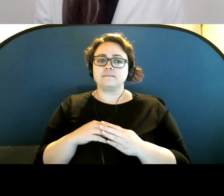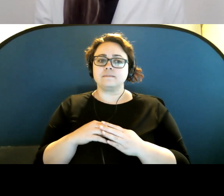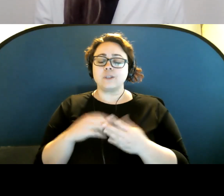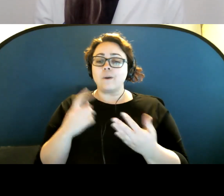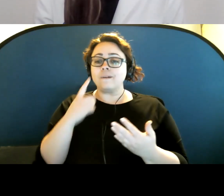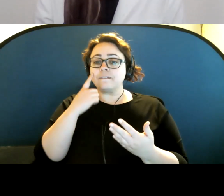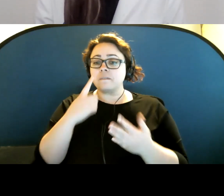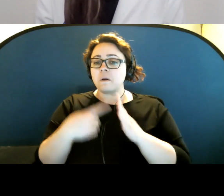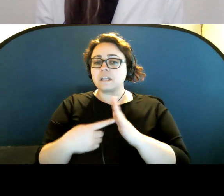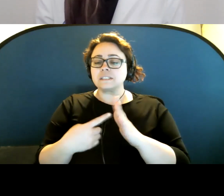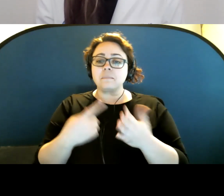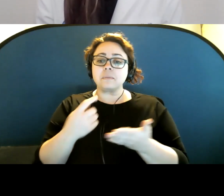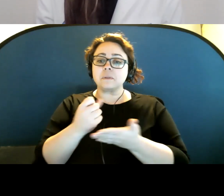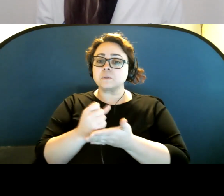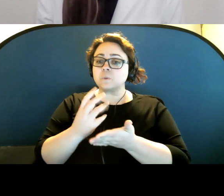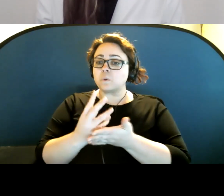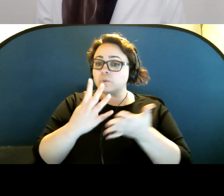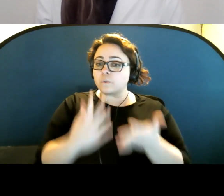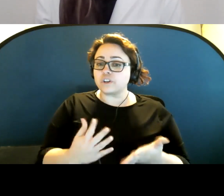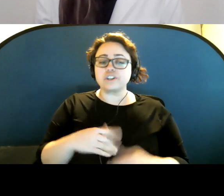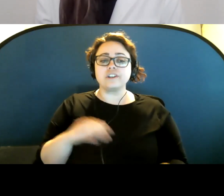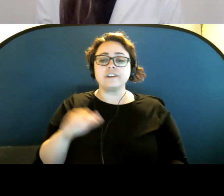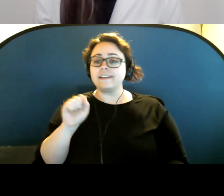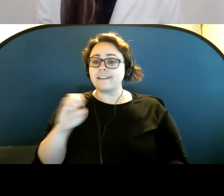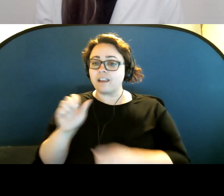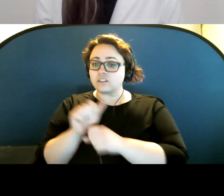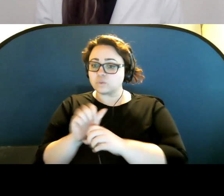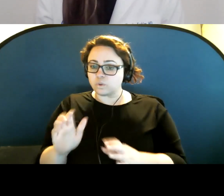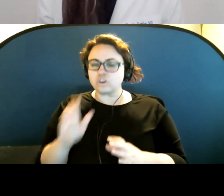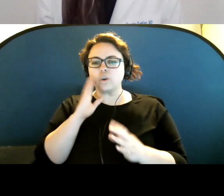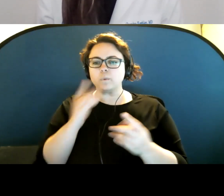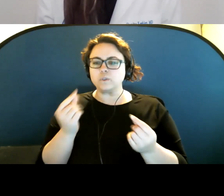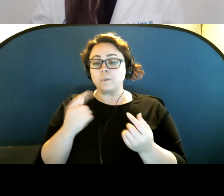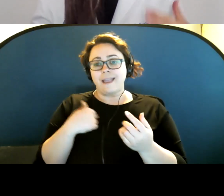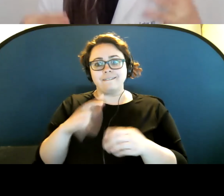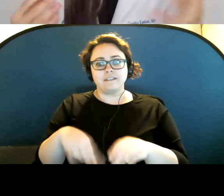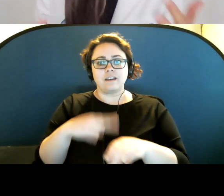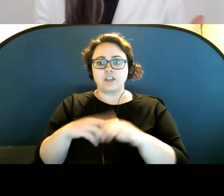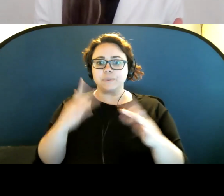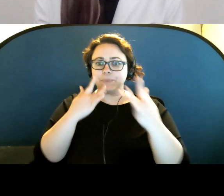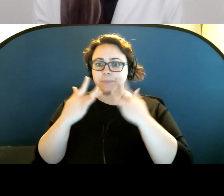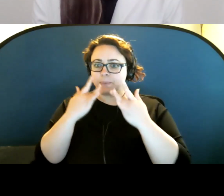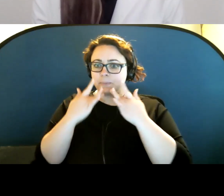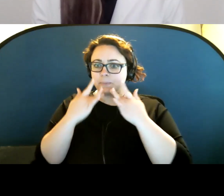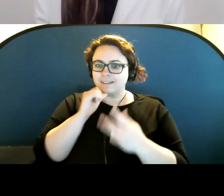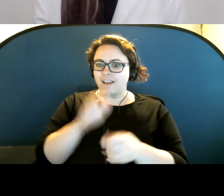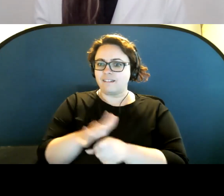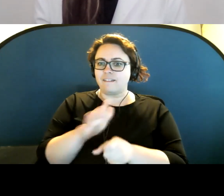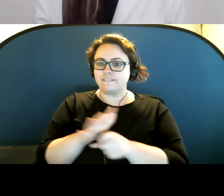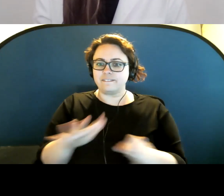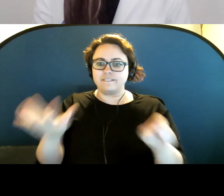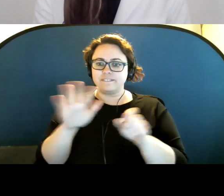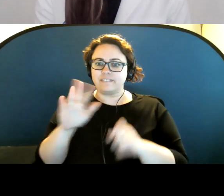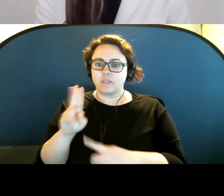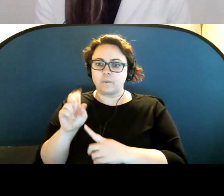or case manager would do, and we do have a national shortage of those. So this is my crash course,